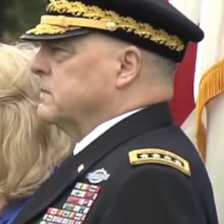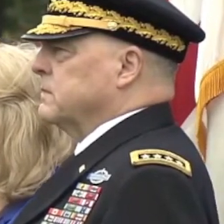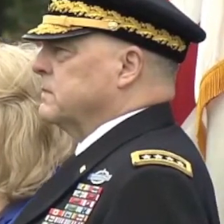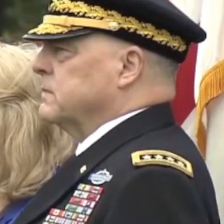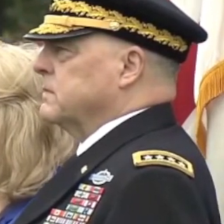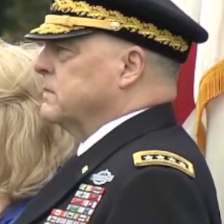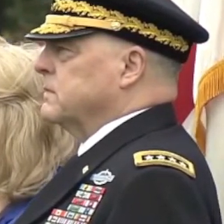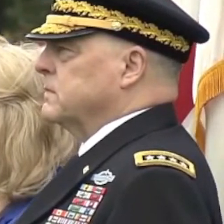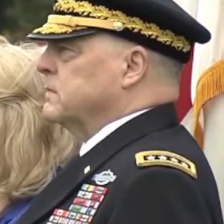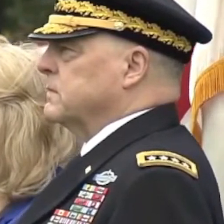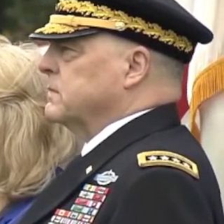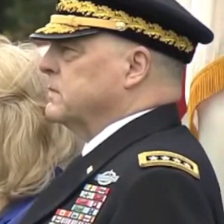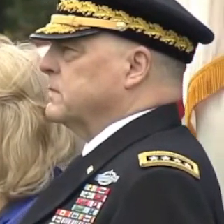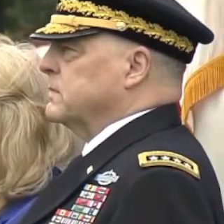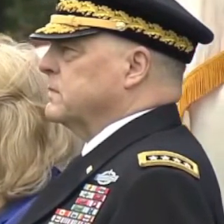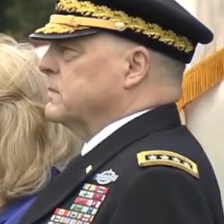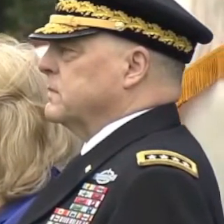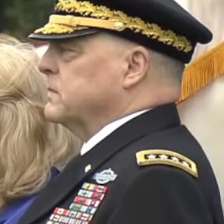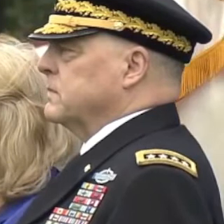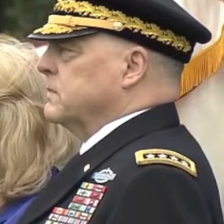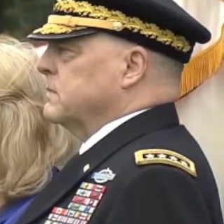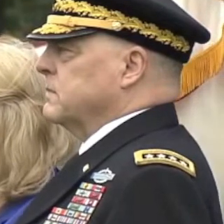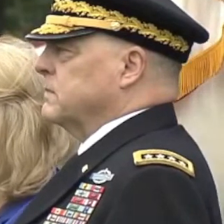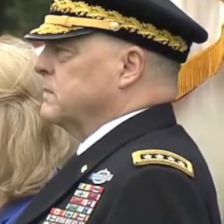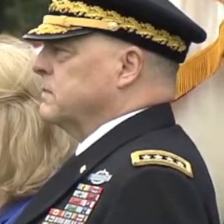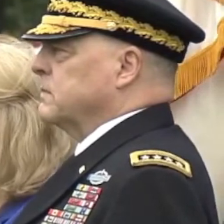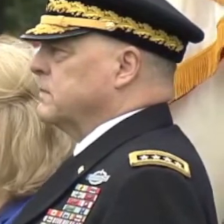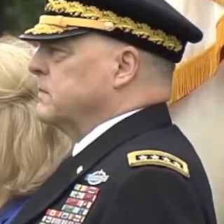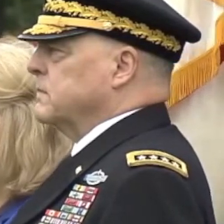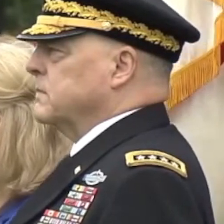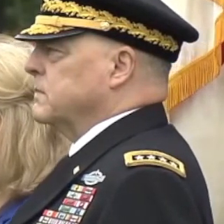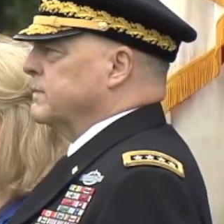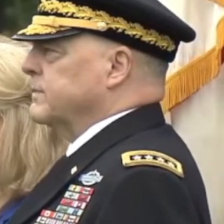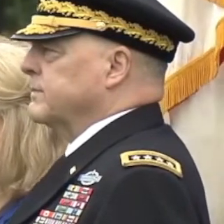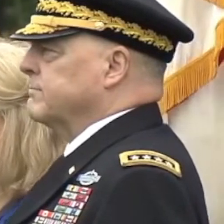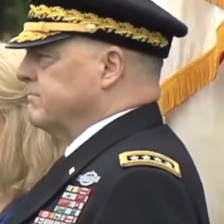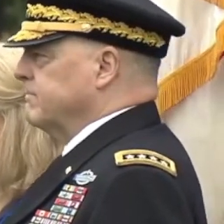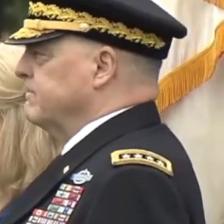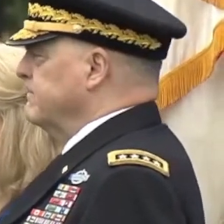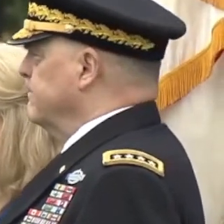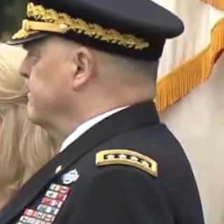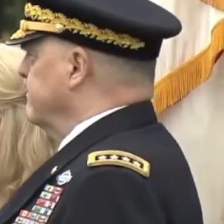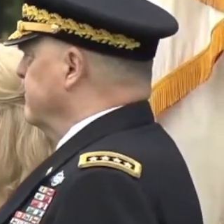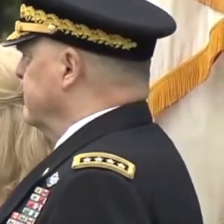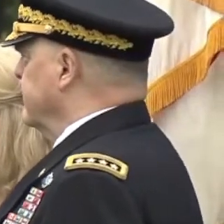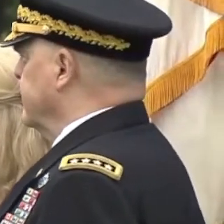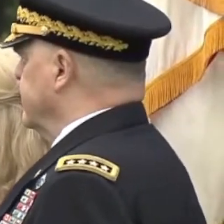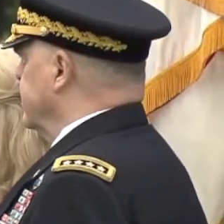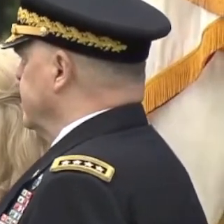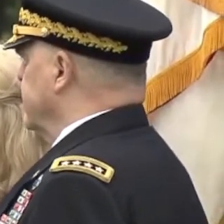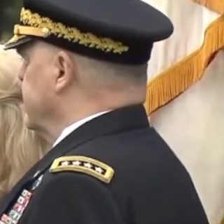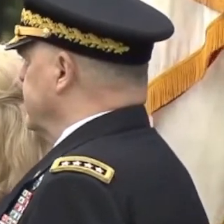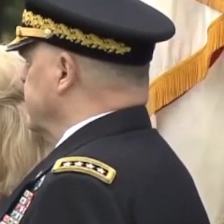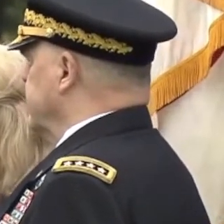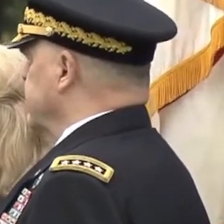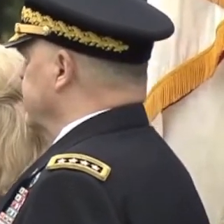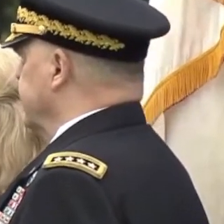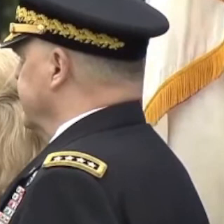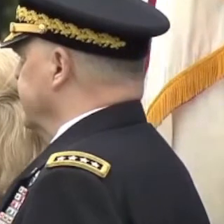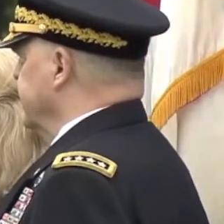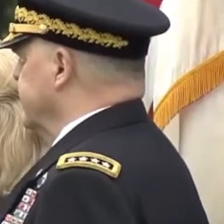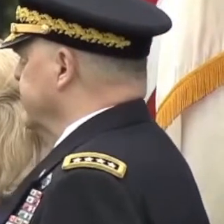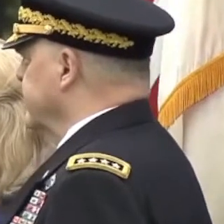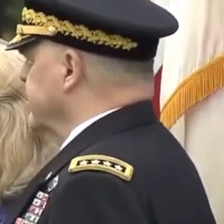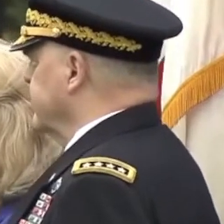to the armed forces, Tragedy Assistance Program for Survivors, Easter SEALs, and United Through Reading. Mrs. Milley